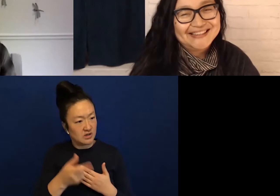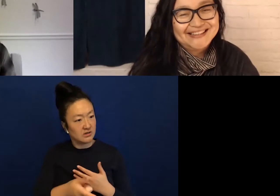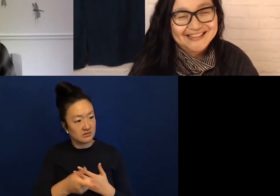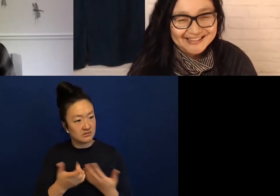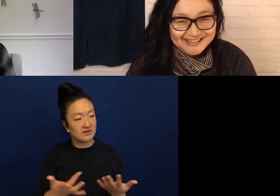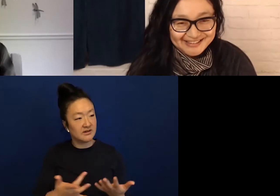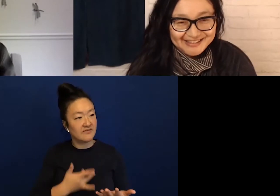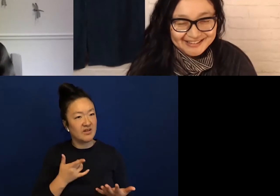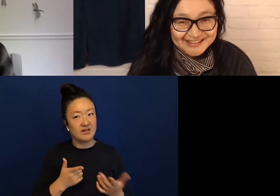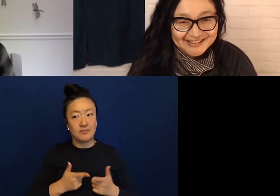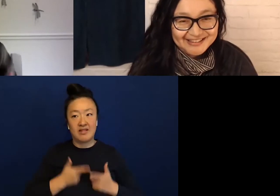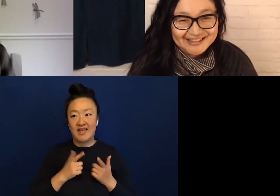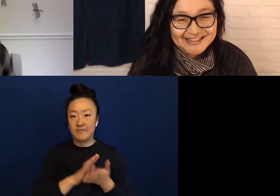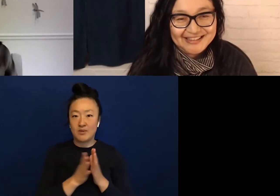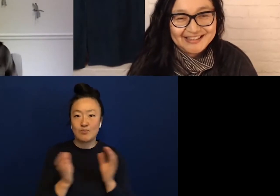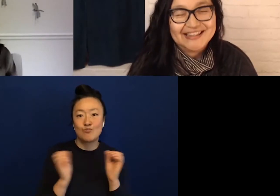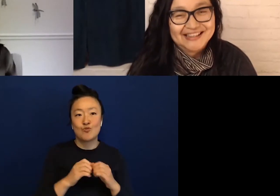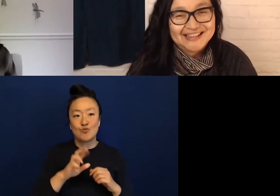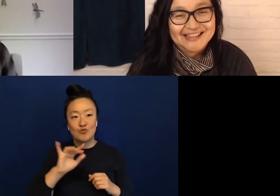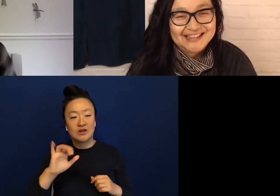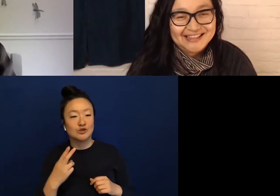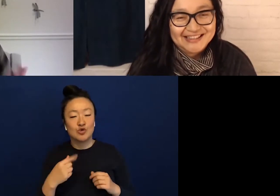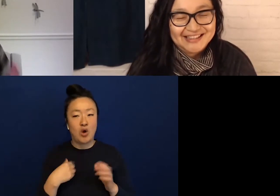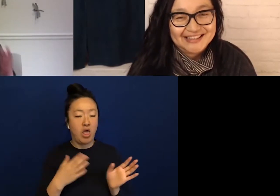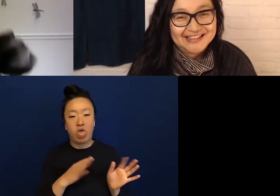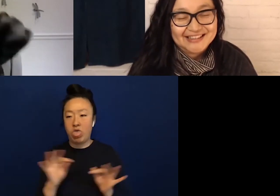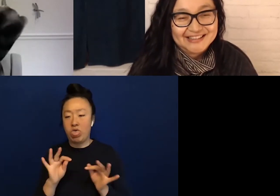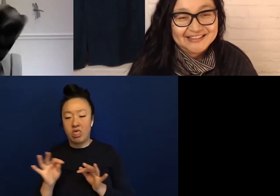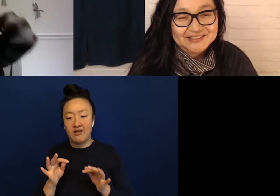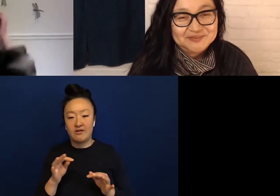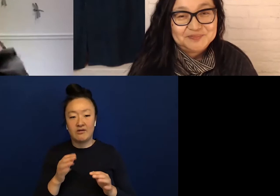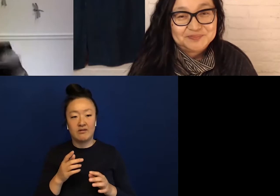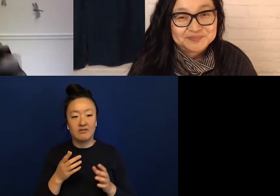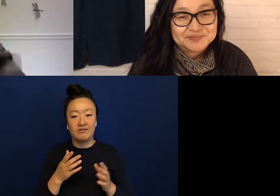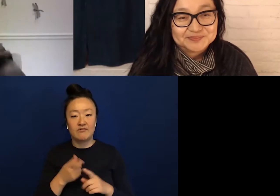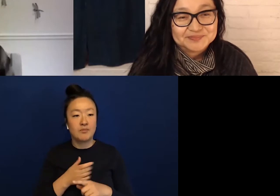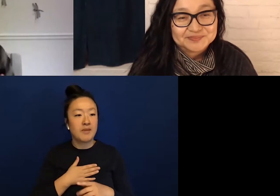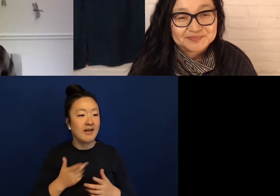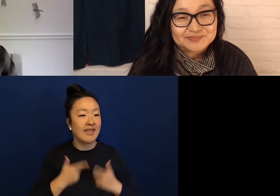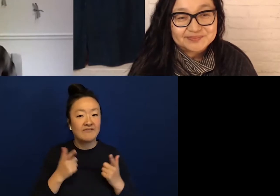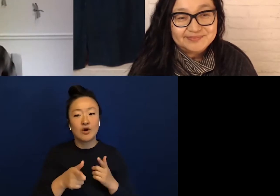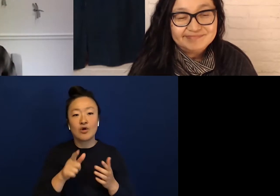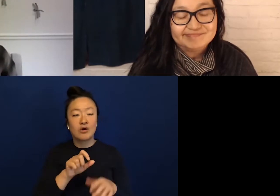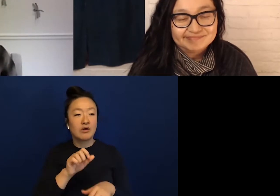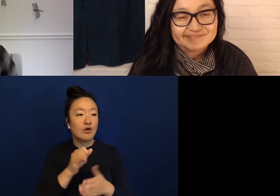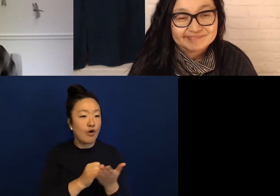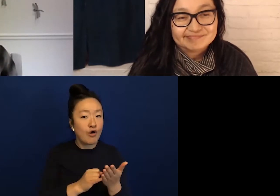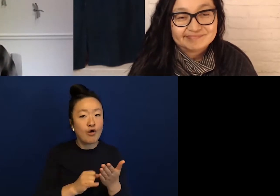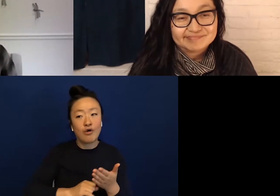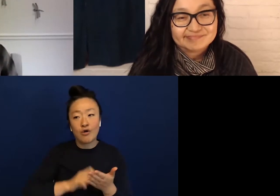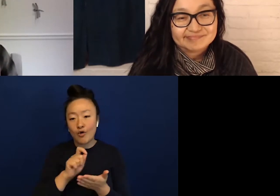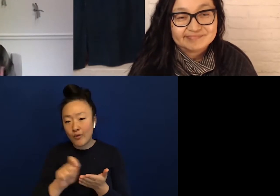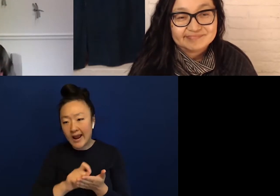the project taking me away from my life, right? So it could be an art project, a writing project, a work project,